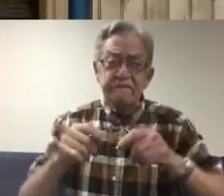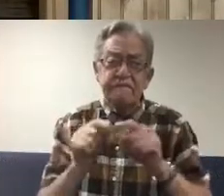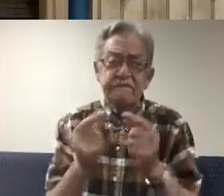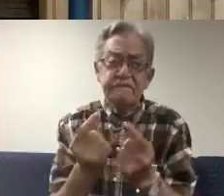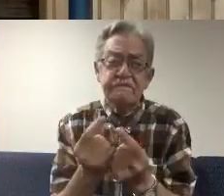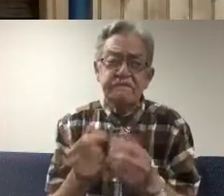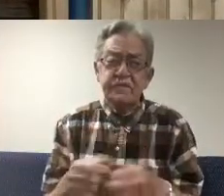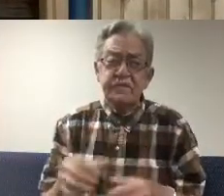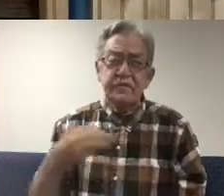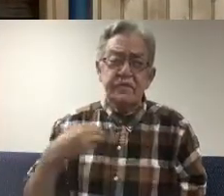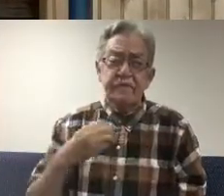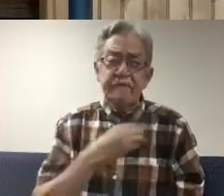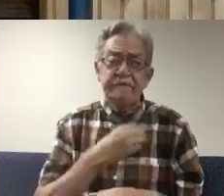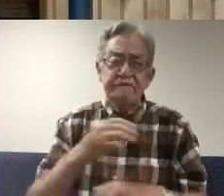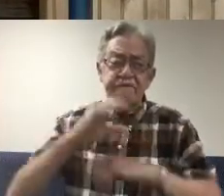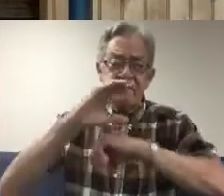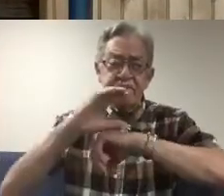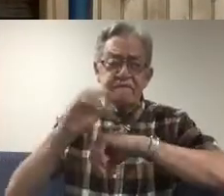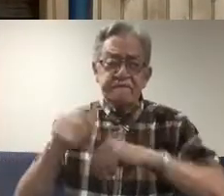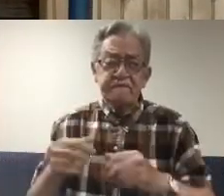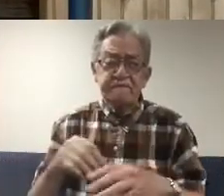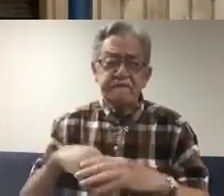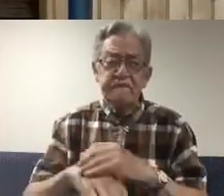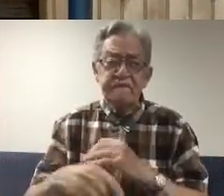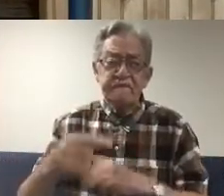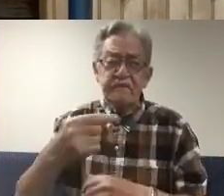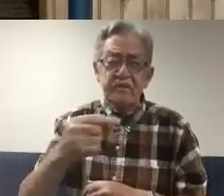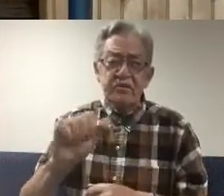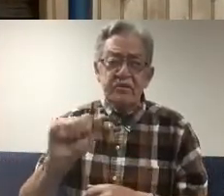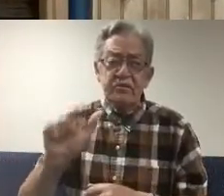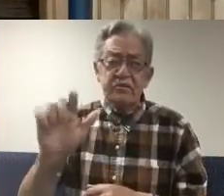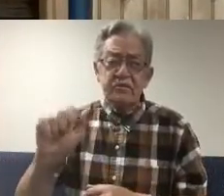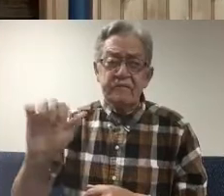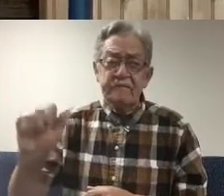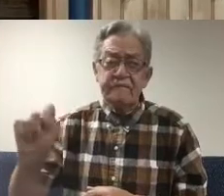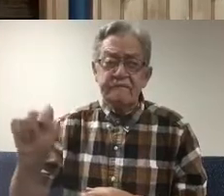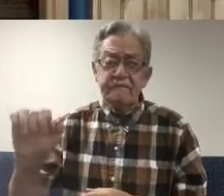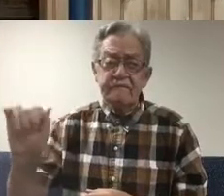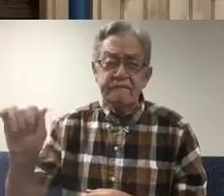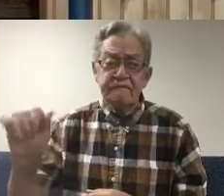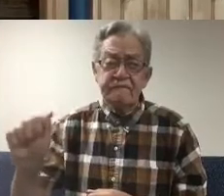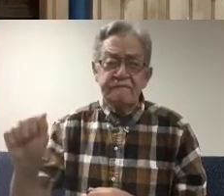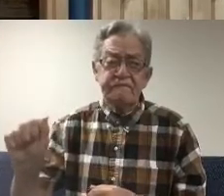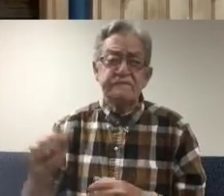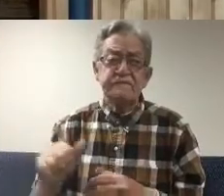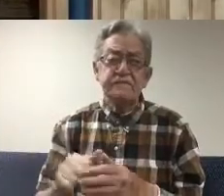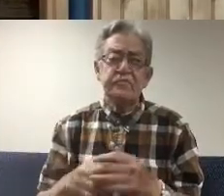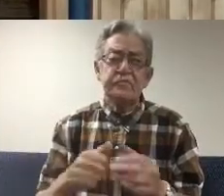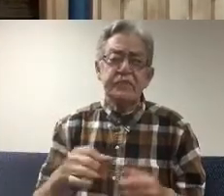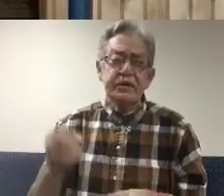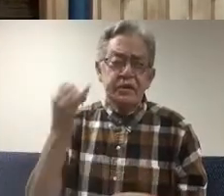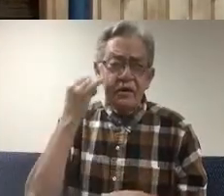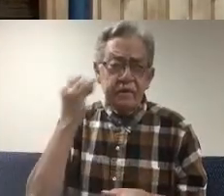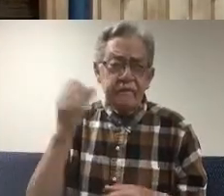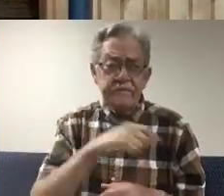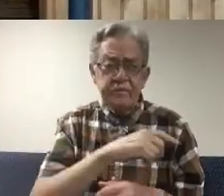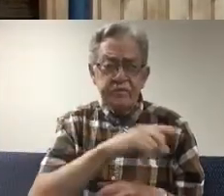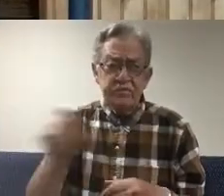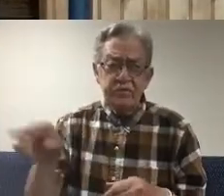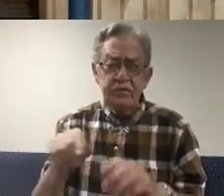up. Some of you will remember that name. He's a fictional character in the movie Wall Street.